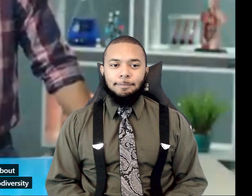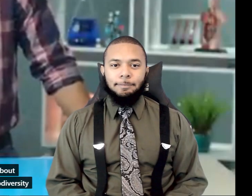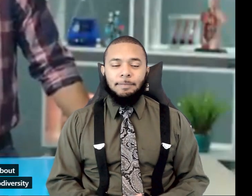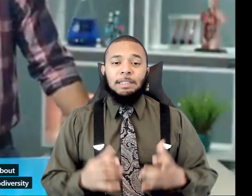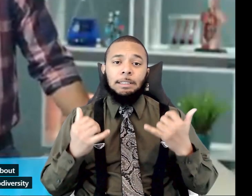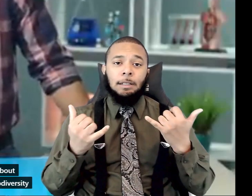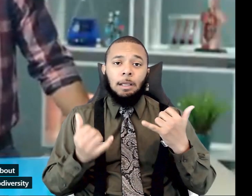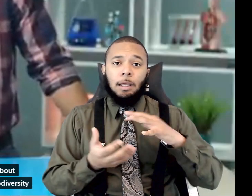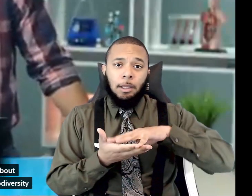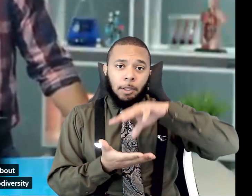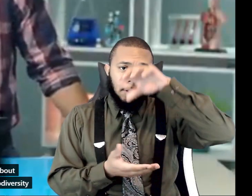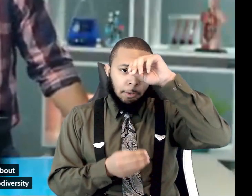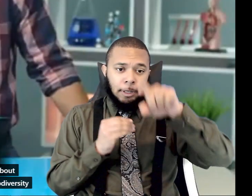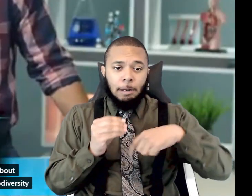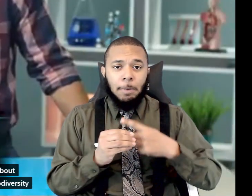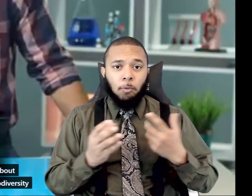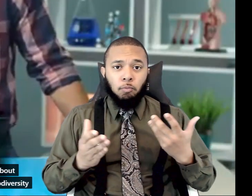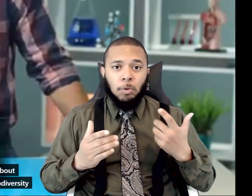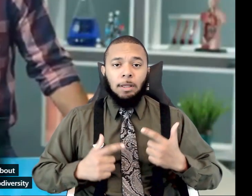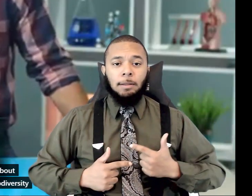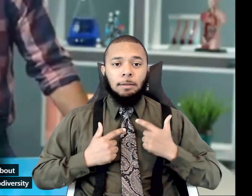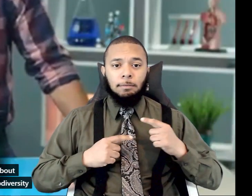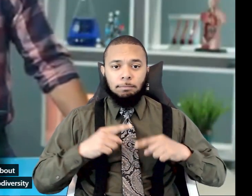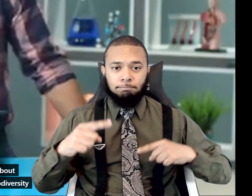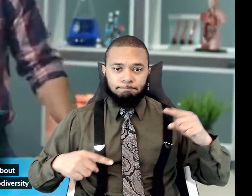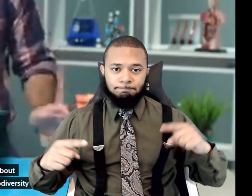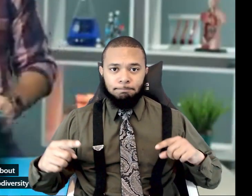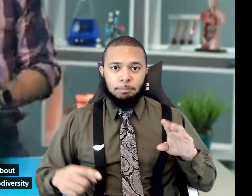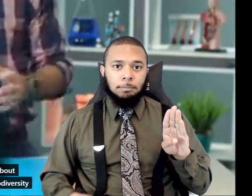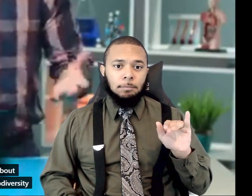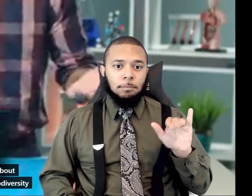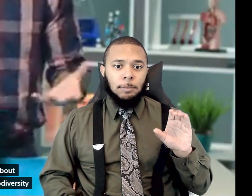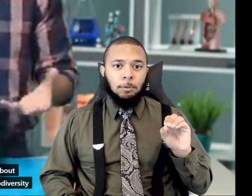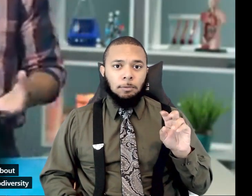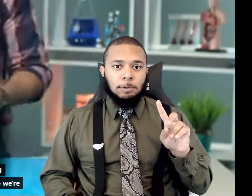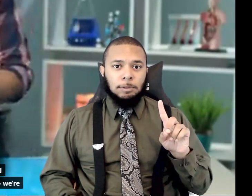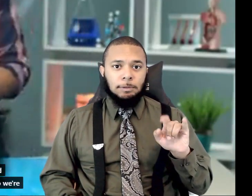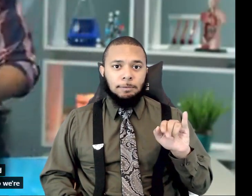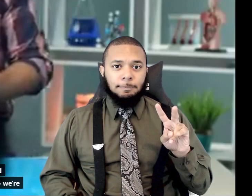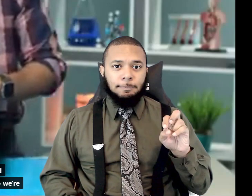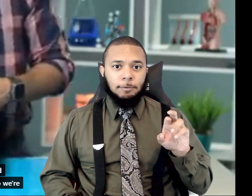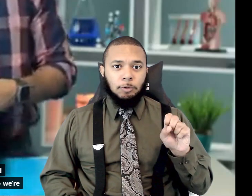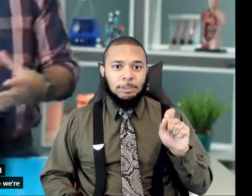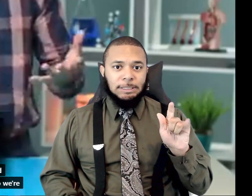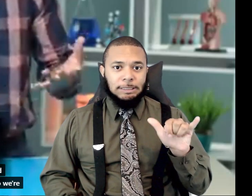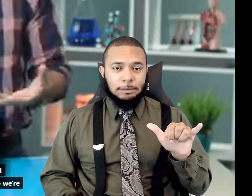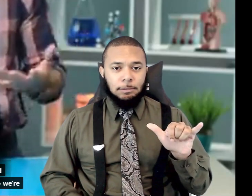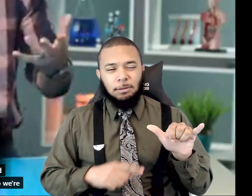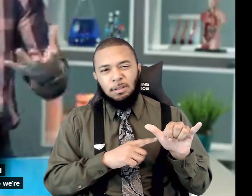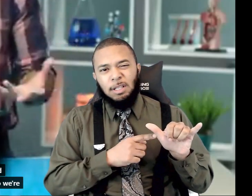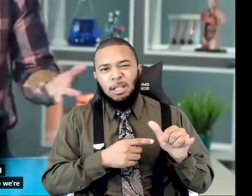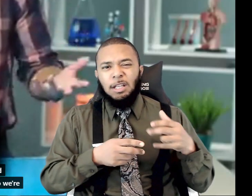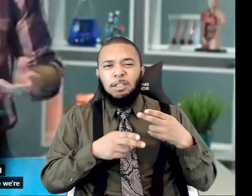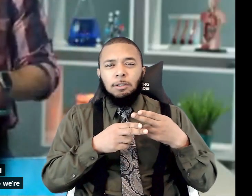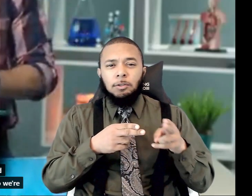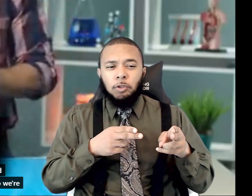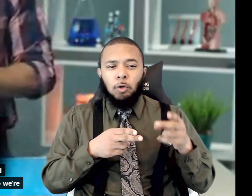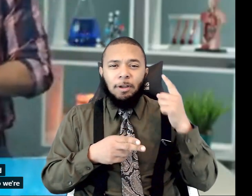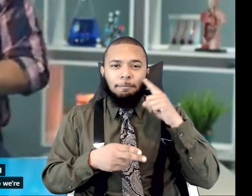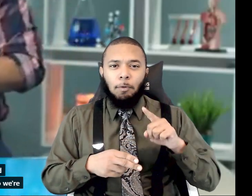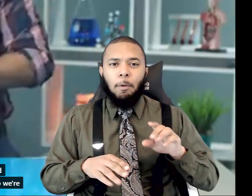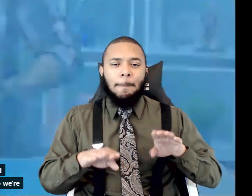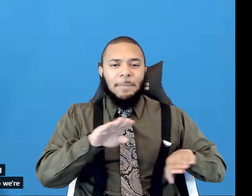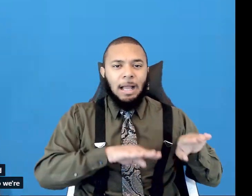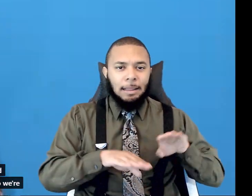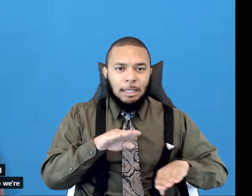Today we're going to be talking about the topic of biodiversity. And so biodiversity is really kind of a shortened version of biological